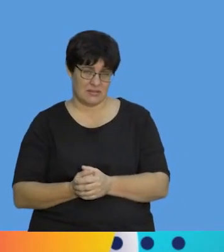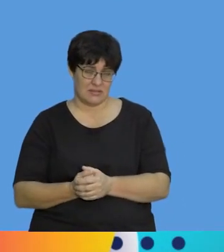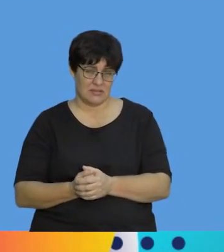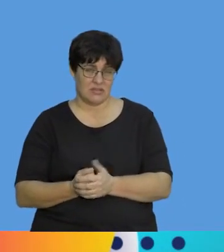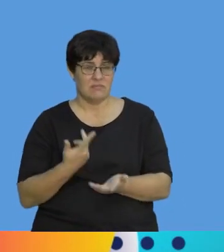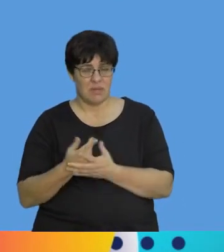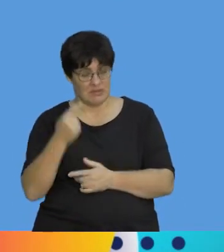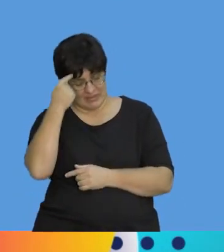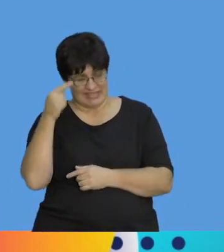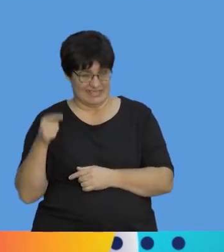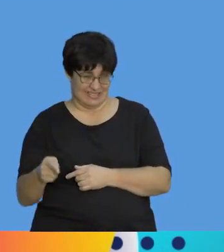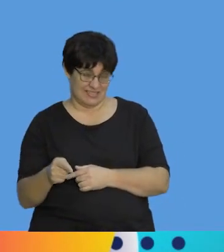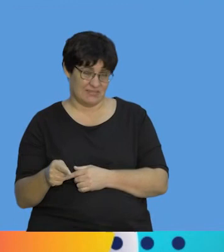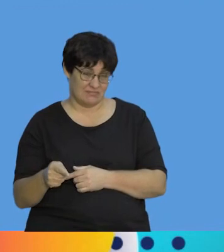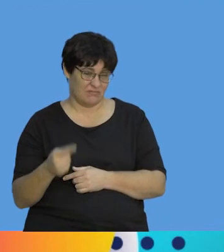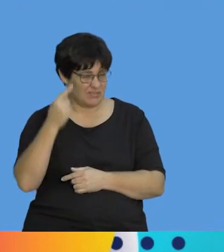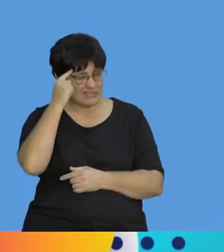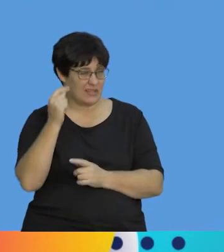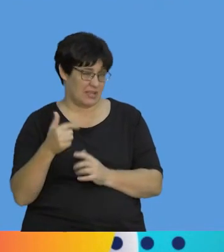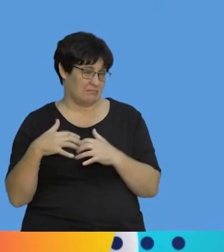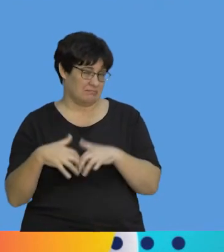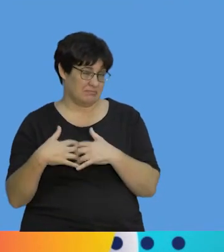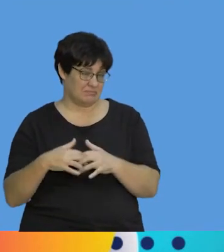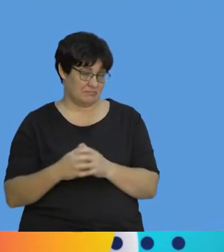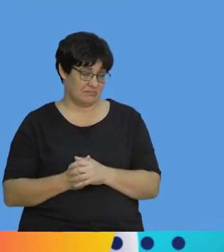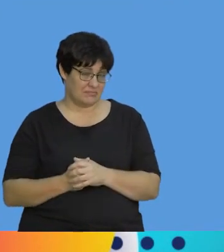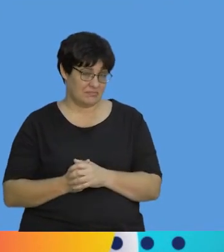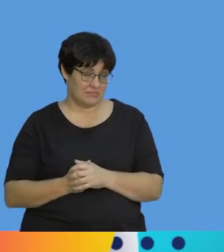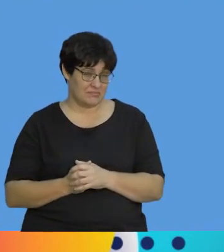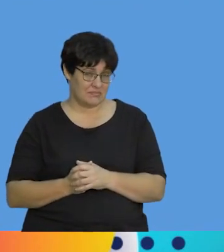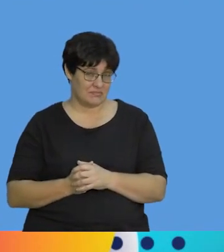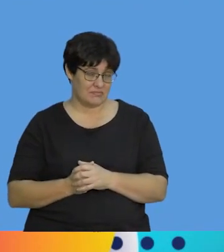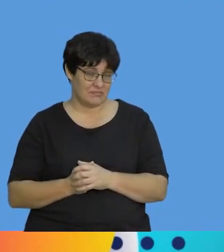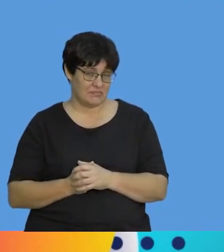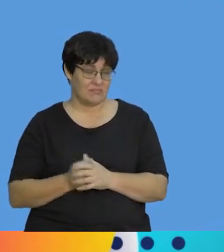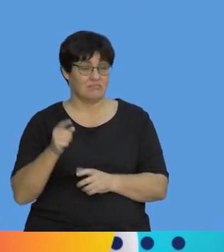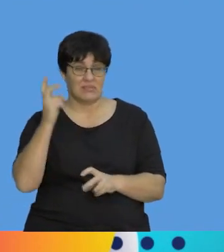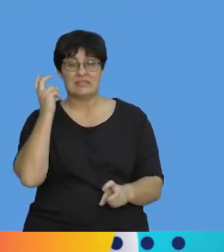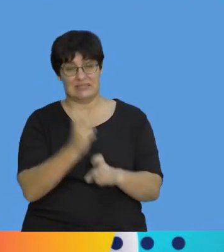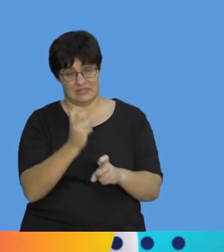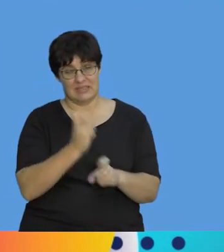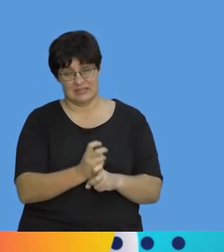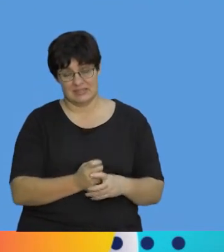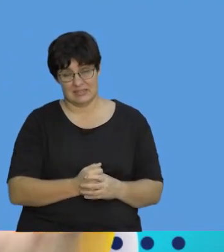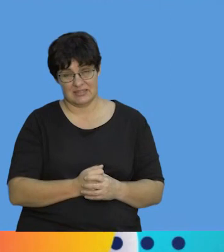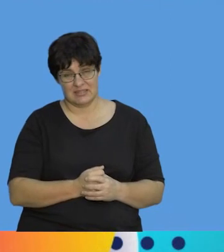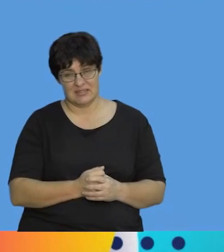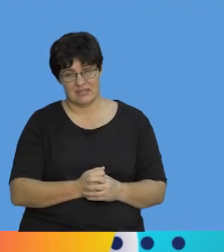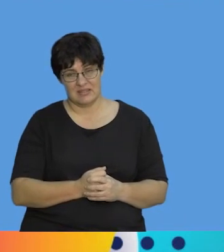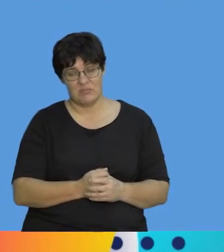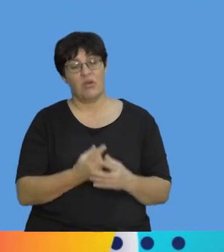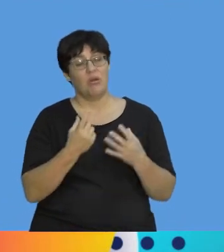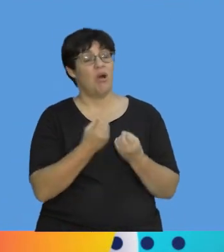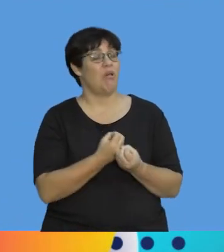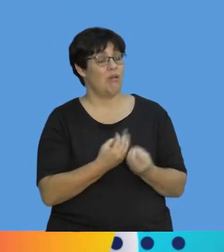need to just think about this one for a little bit, okay? That one was hard, but you've done a lot